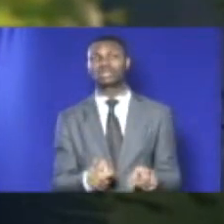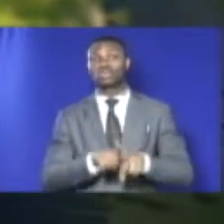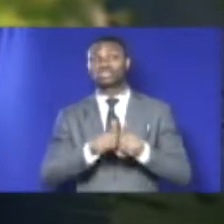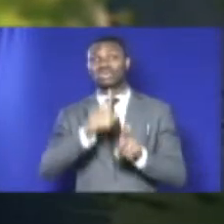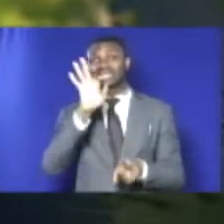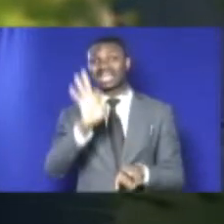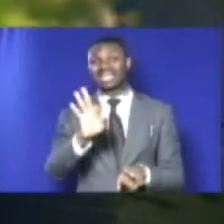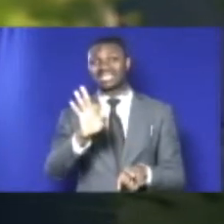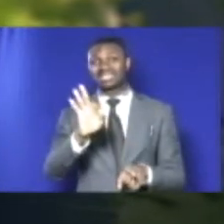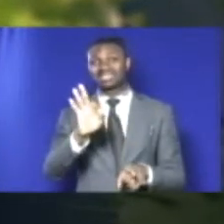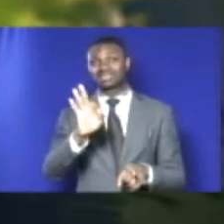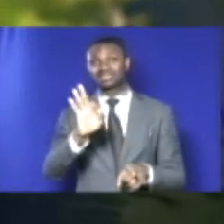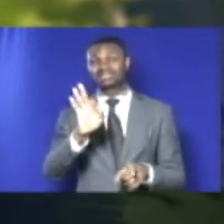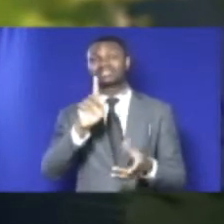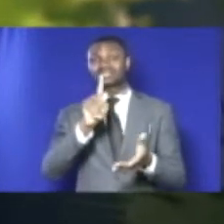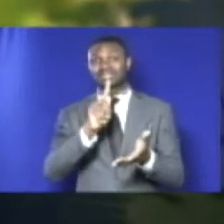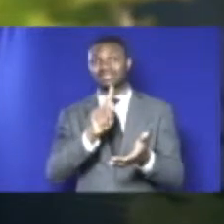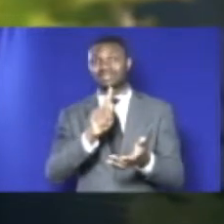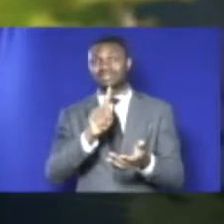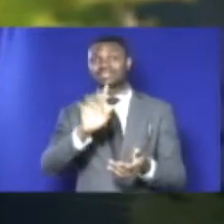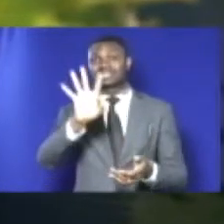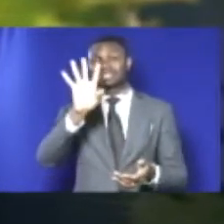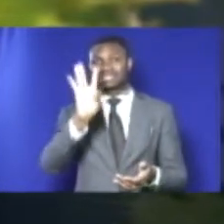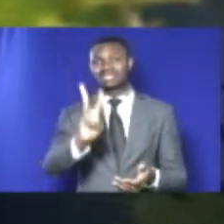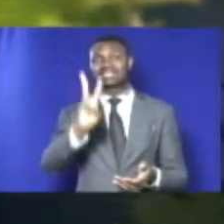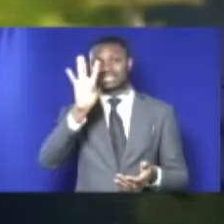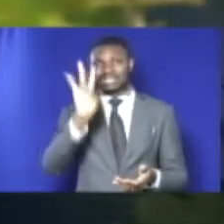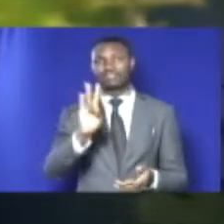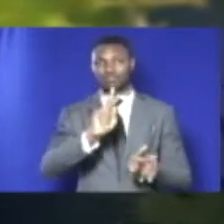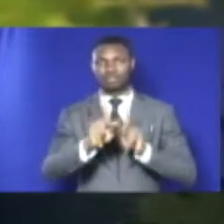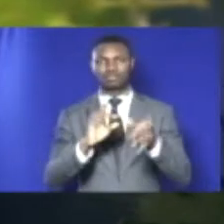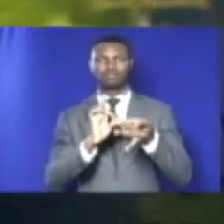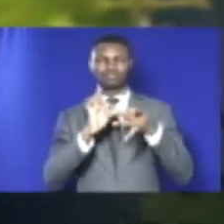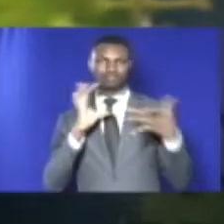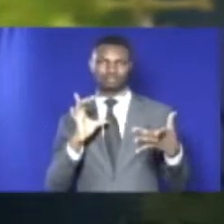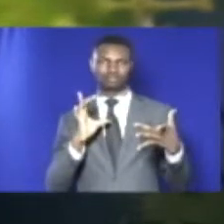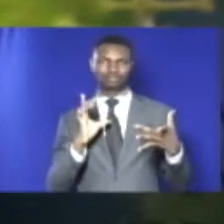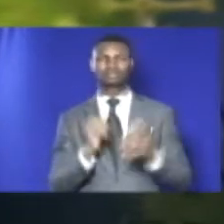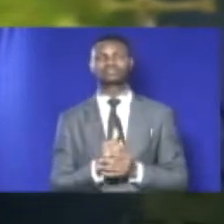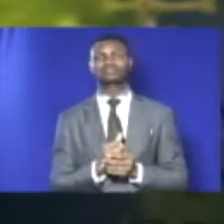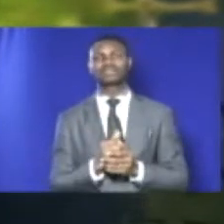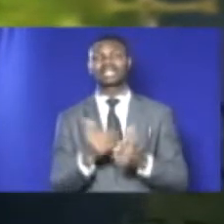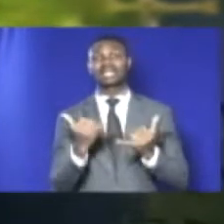9,007 recoveries. So far, the country has tested